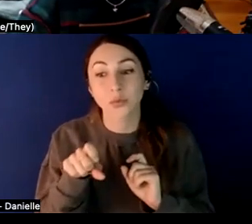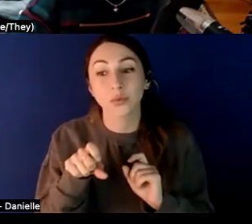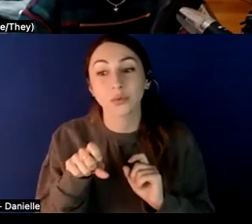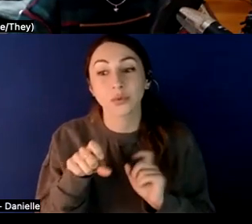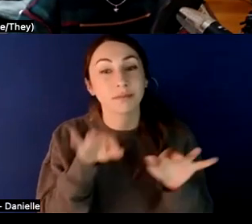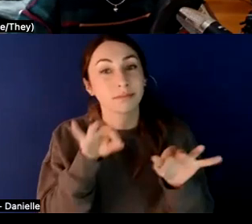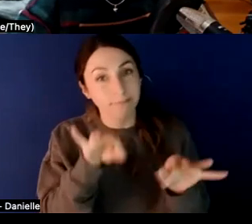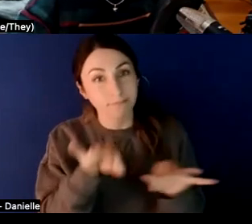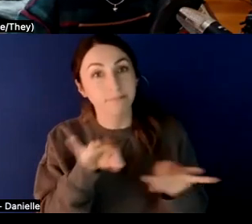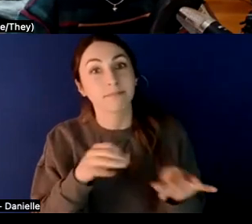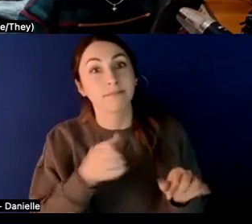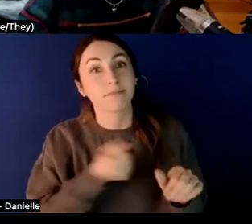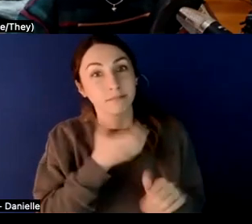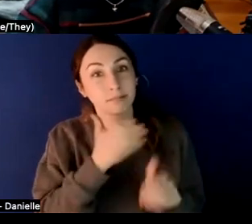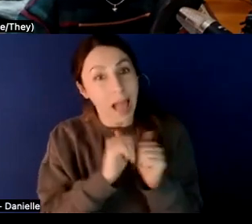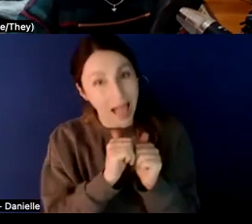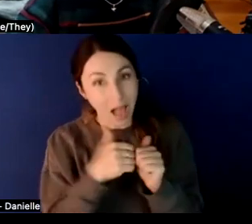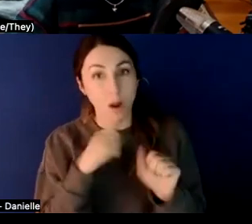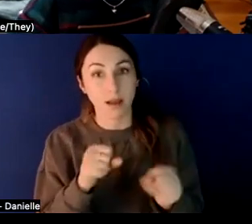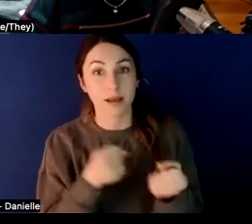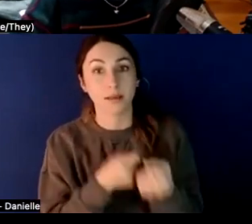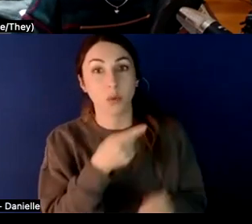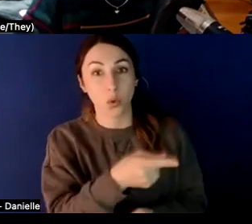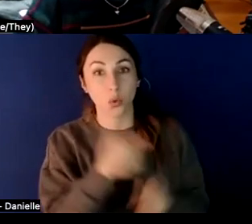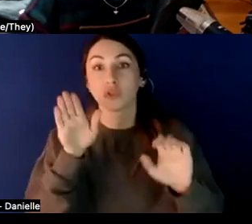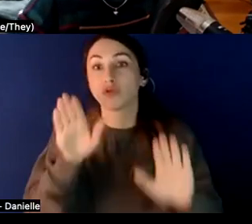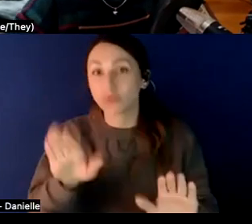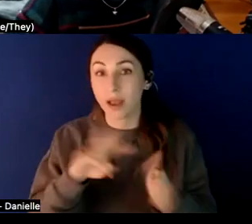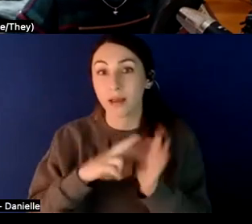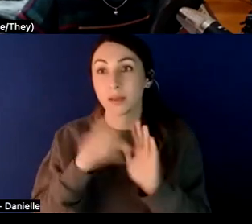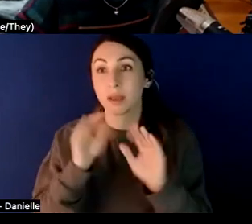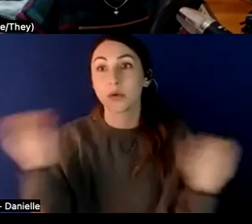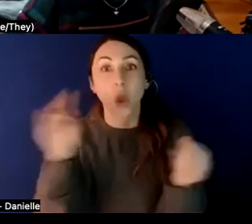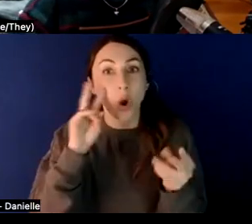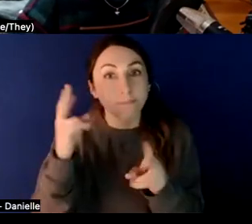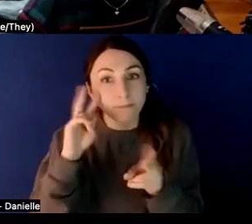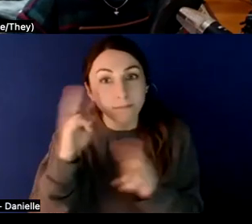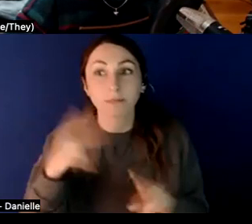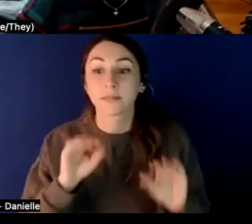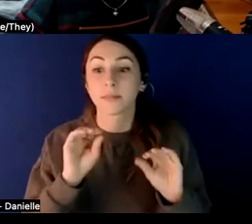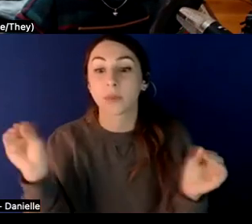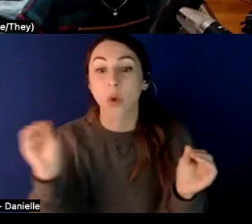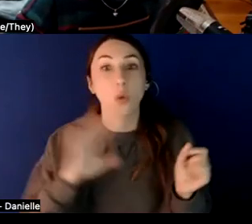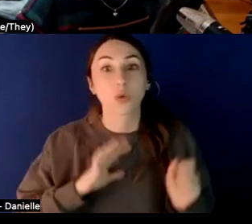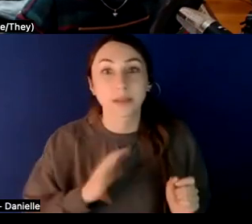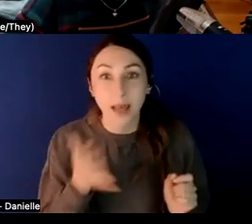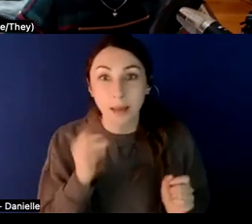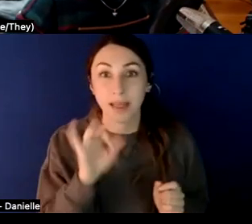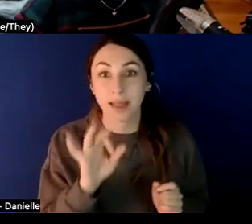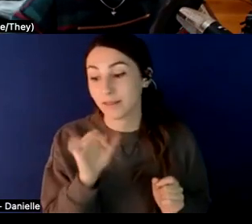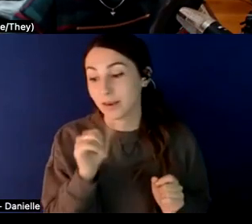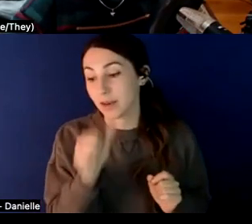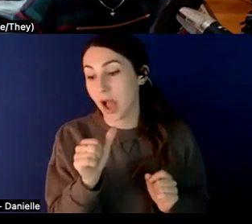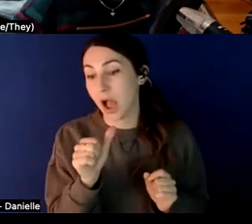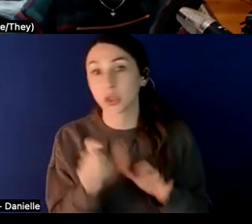somebody is great, because then there won't be any miscommunications. There won't be any resentments if you didn't show up in a